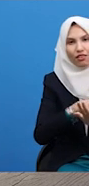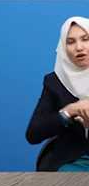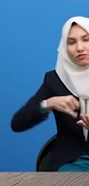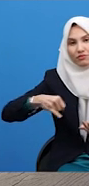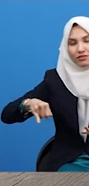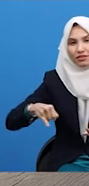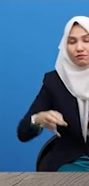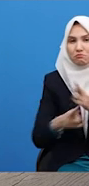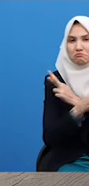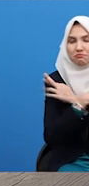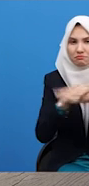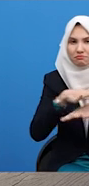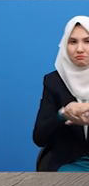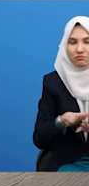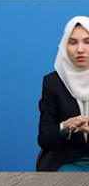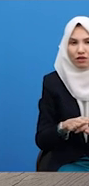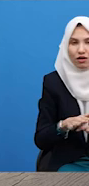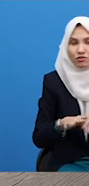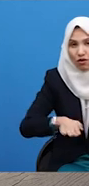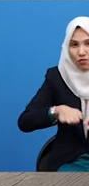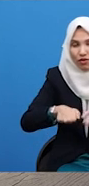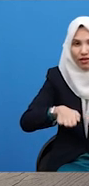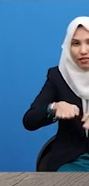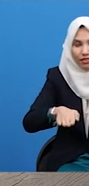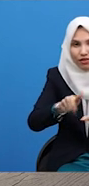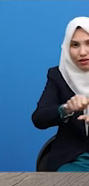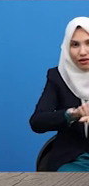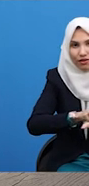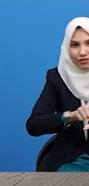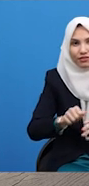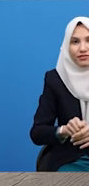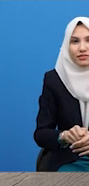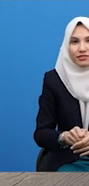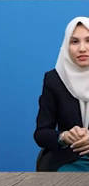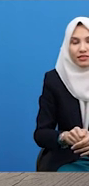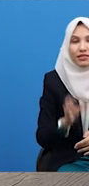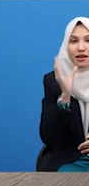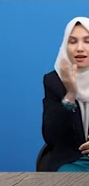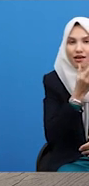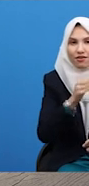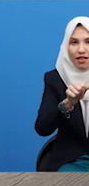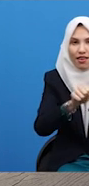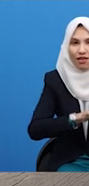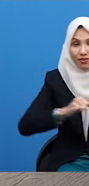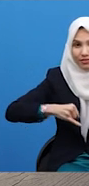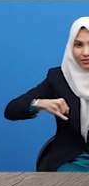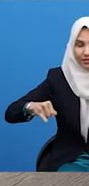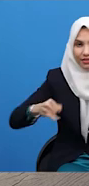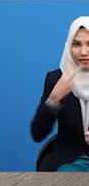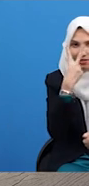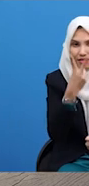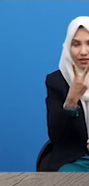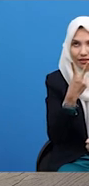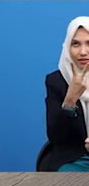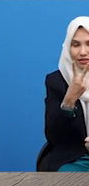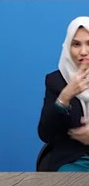restless, we can walk around the coaches and have our meals at the cafe. Along the journey, we can look out the